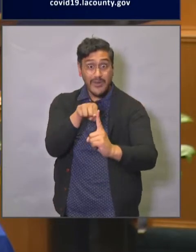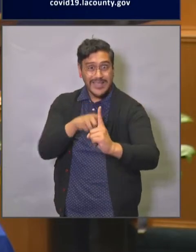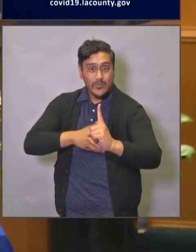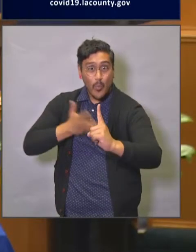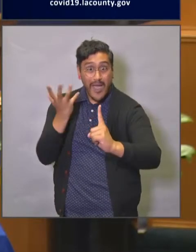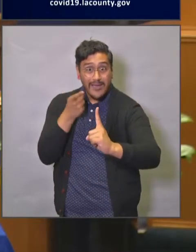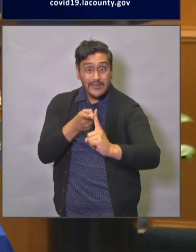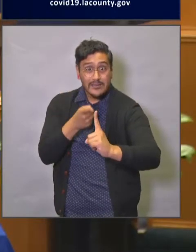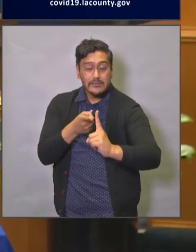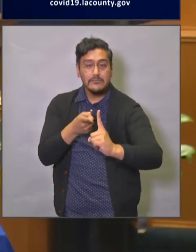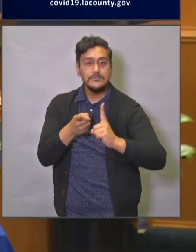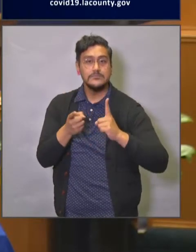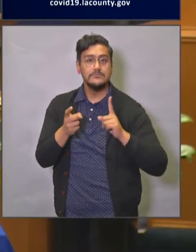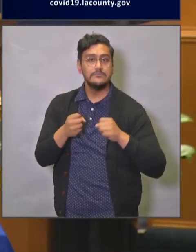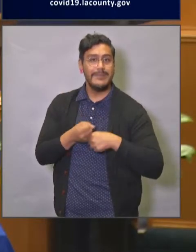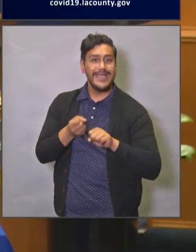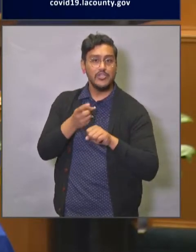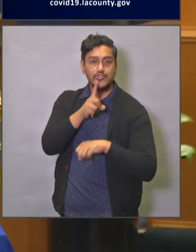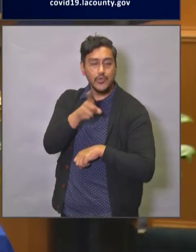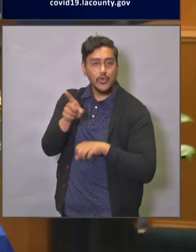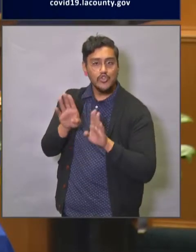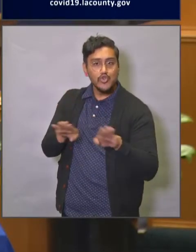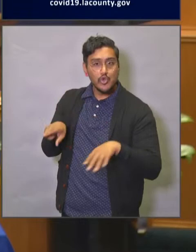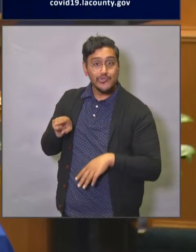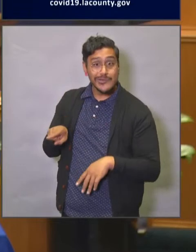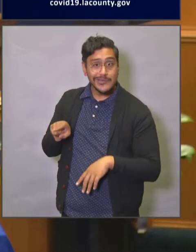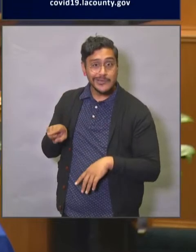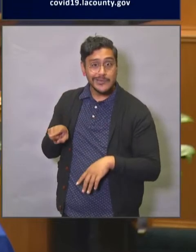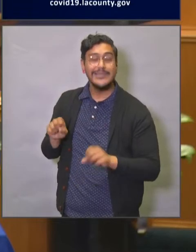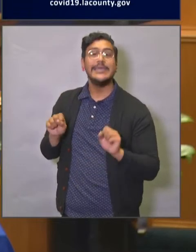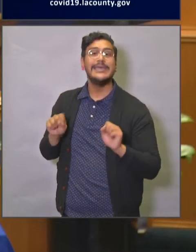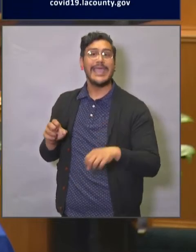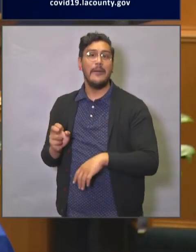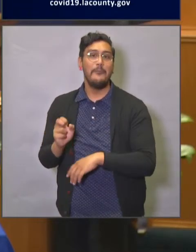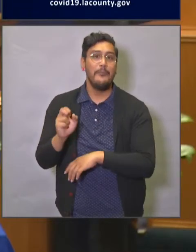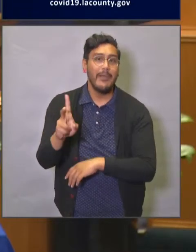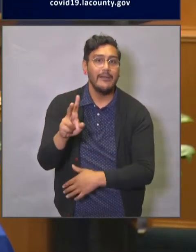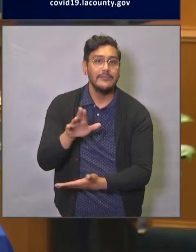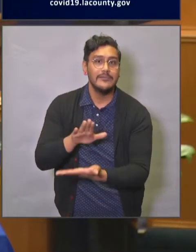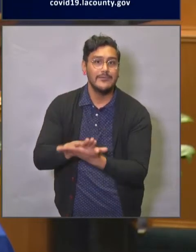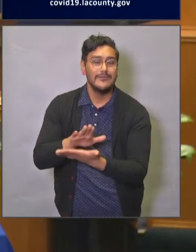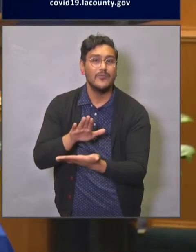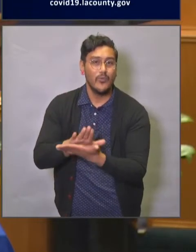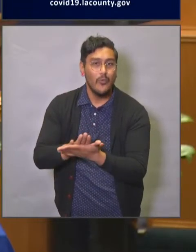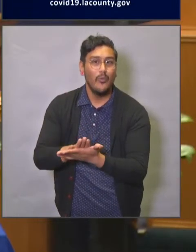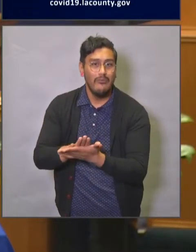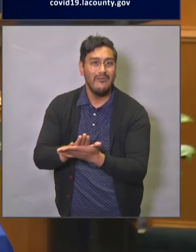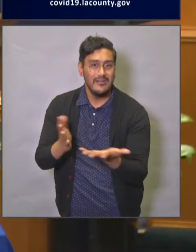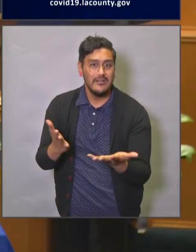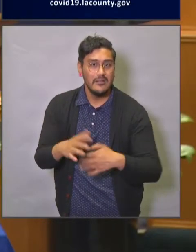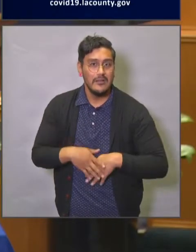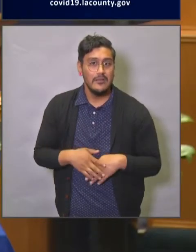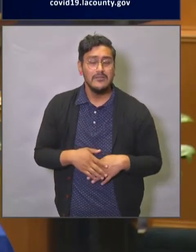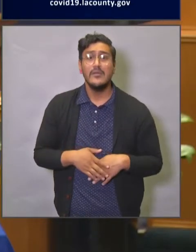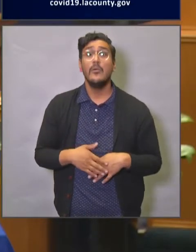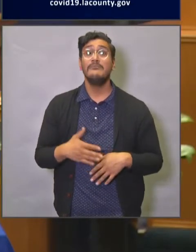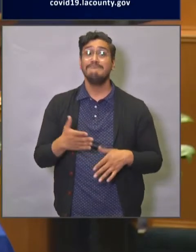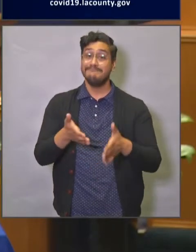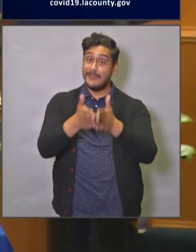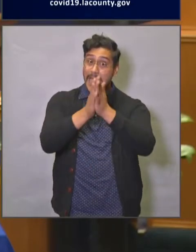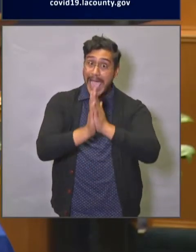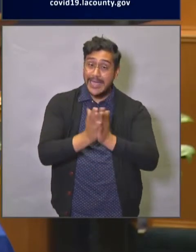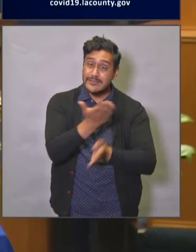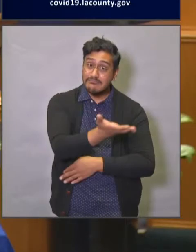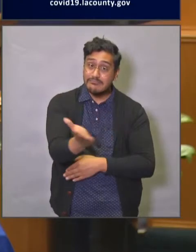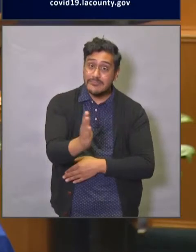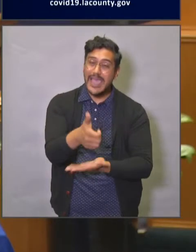that children are going to be able to have all of the educational opportunities that they need. So I ask everybody to help us